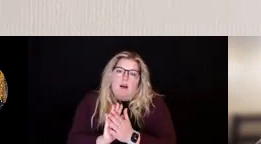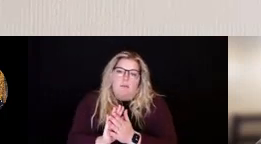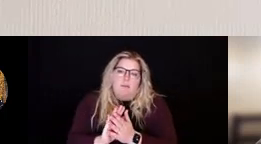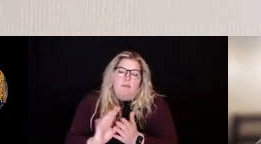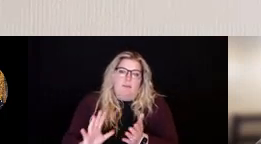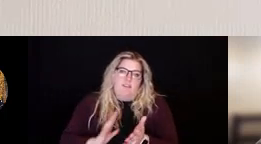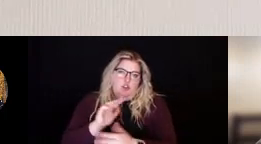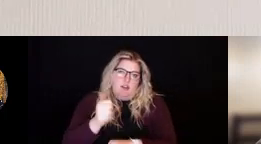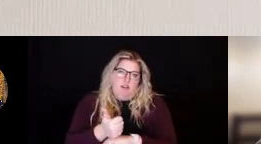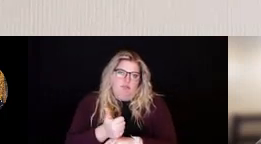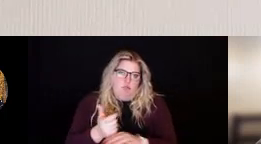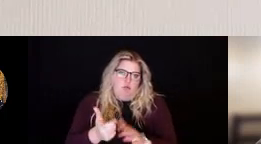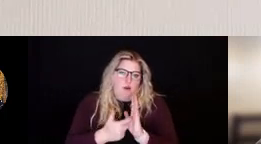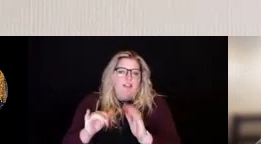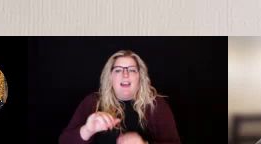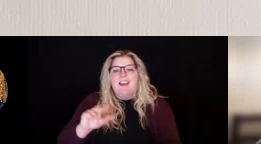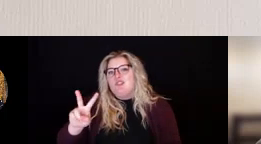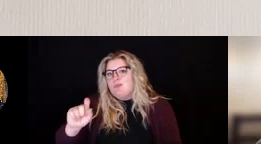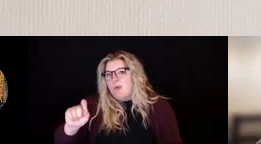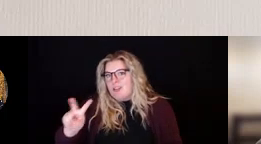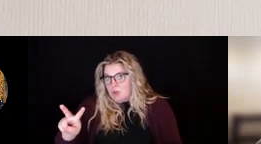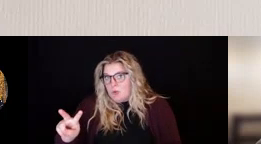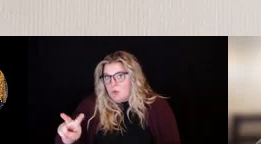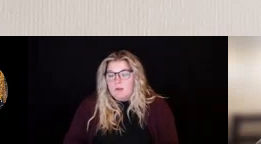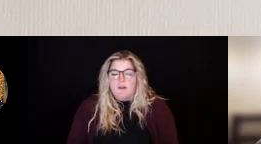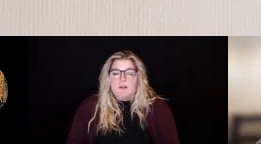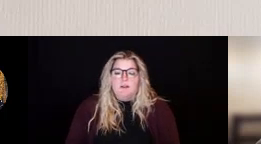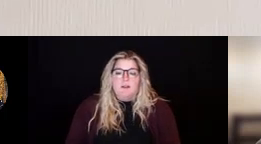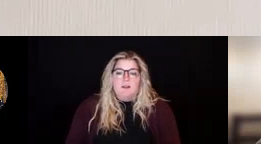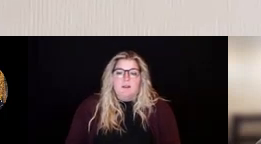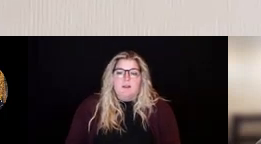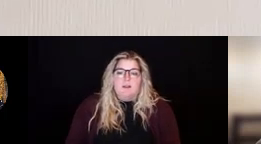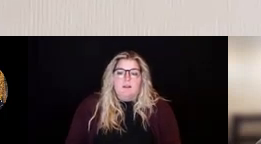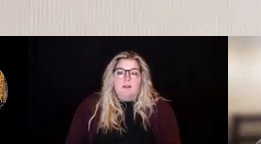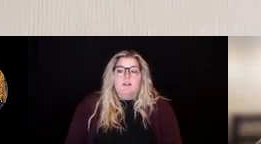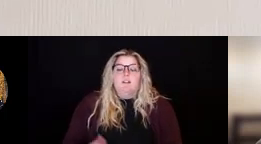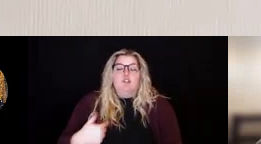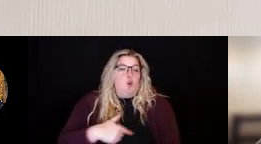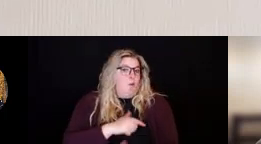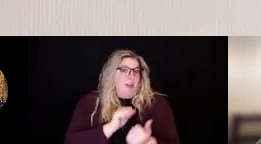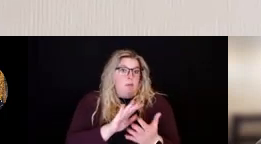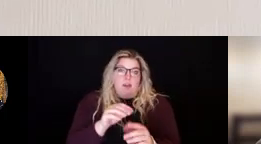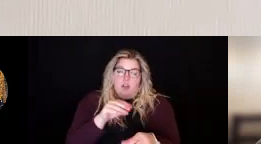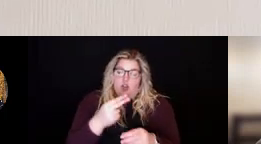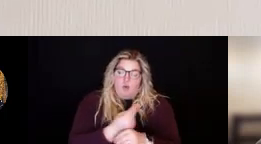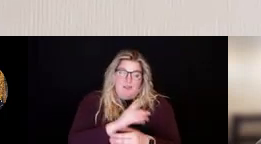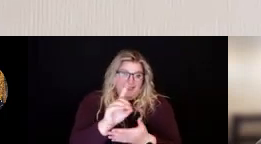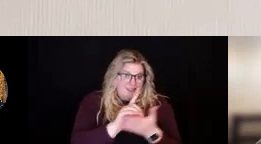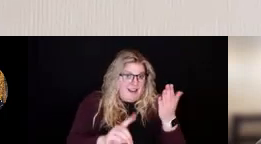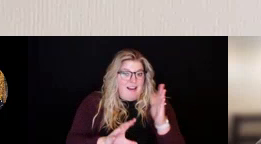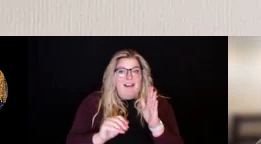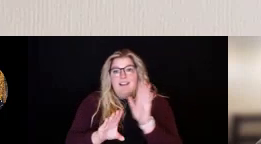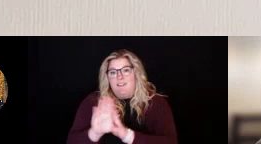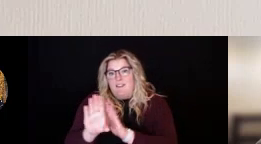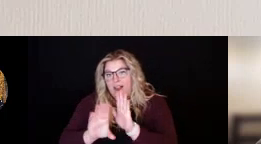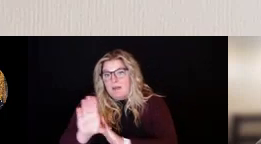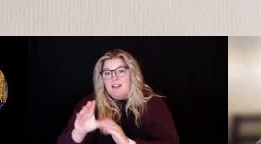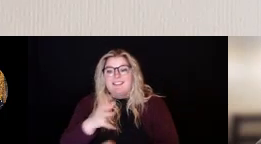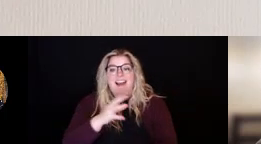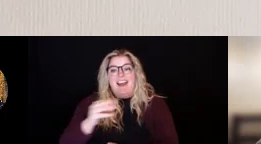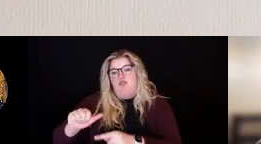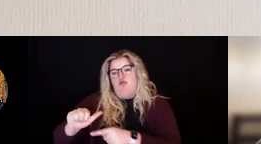2.2. And so we do this in design, we do this in development, and we incorporate this